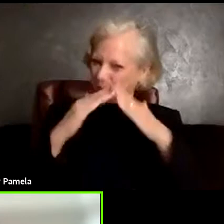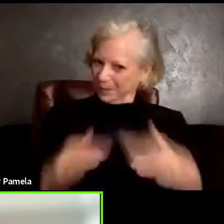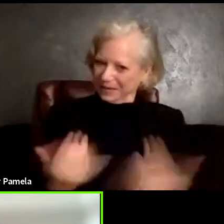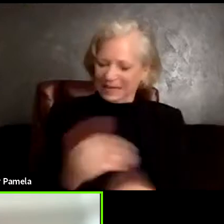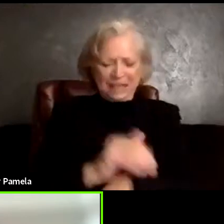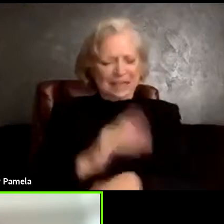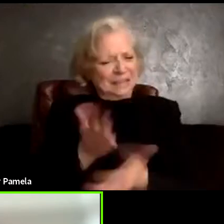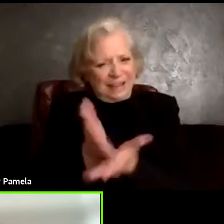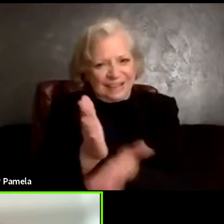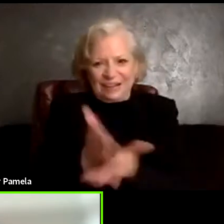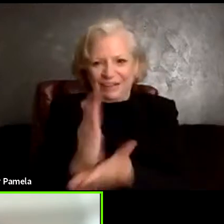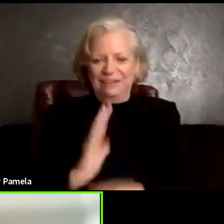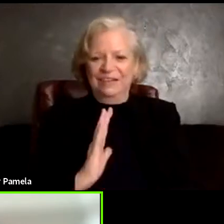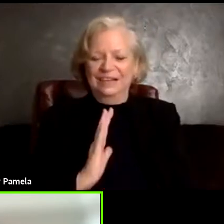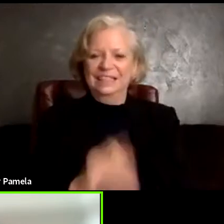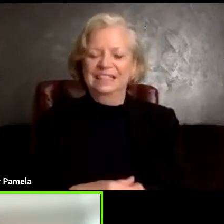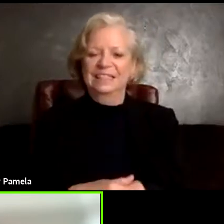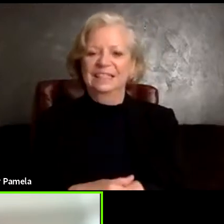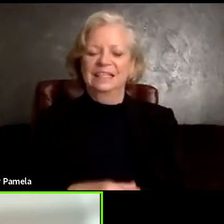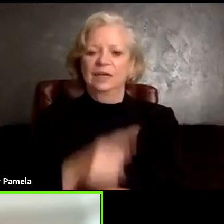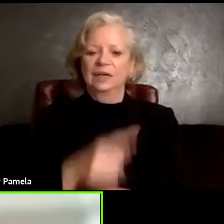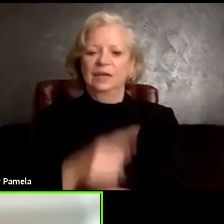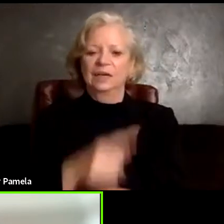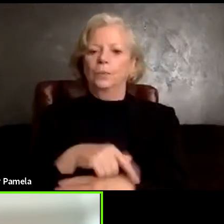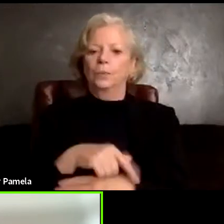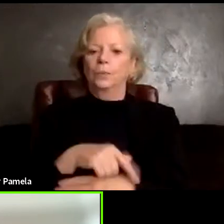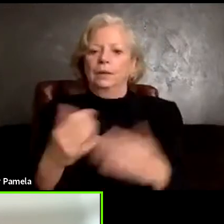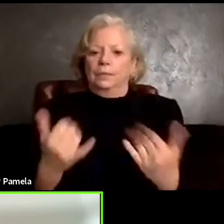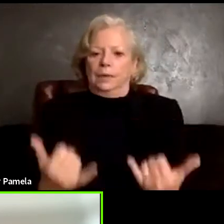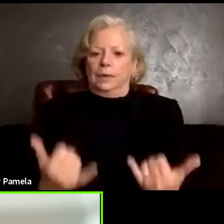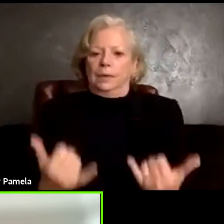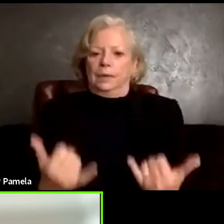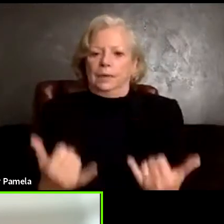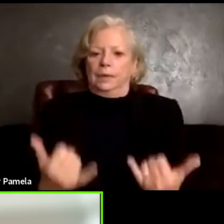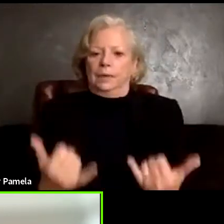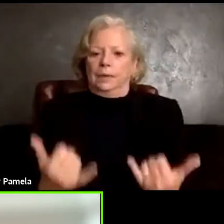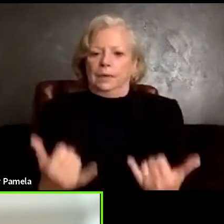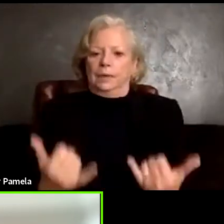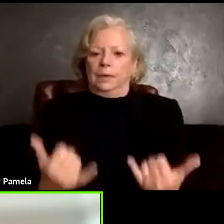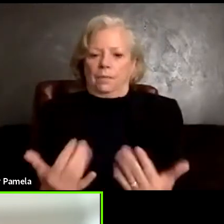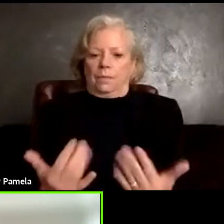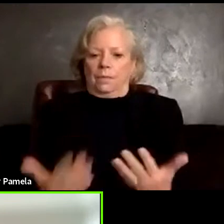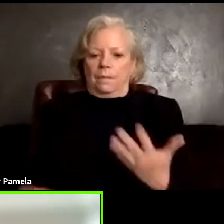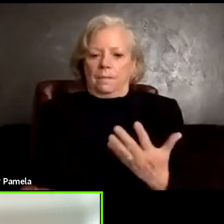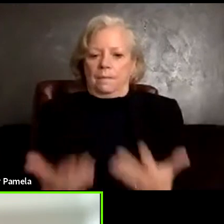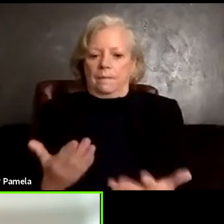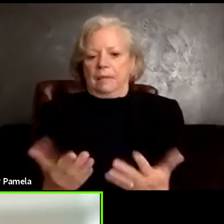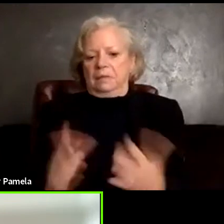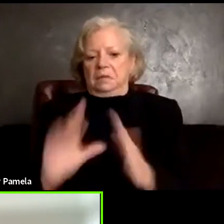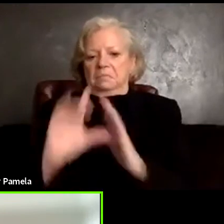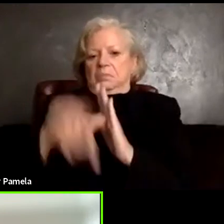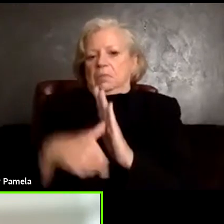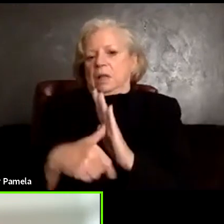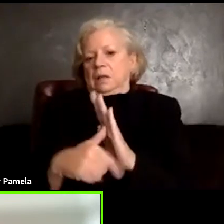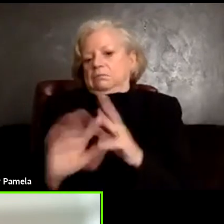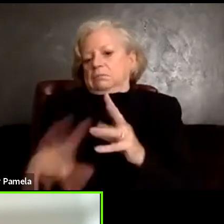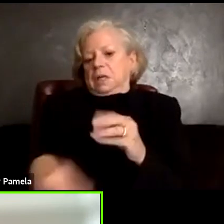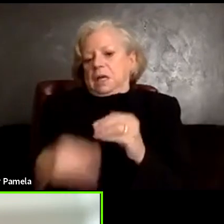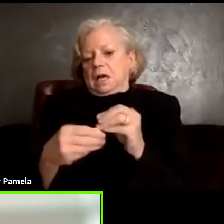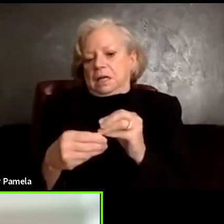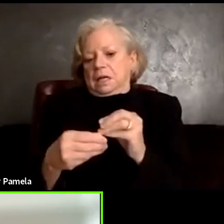right. We will now, maybe something will come up and we'll have a little bit of space towards the end. And